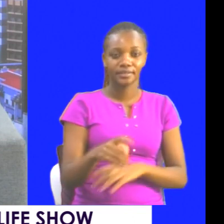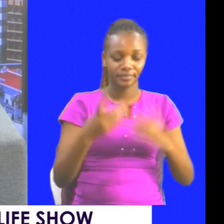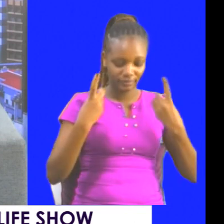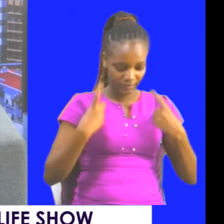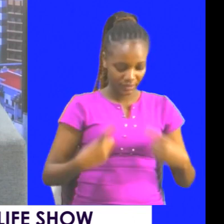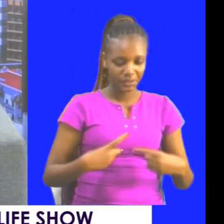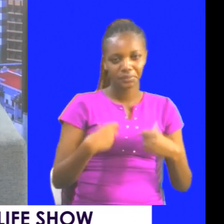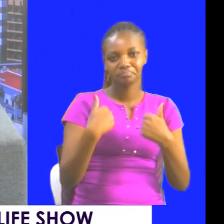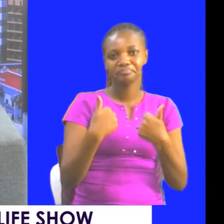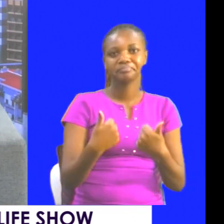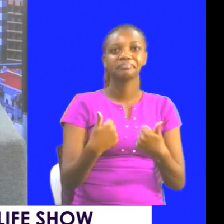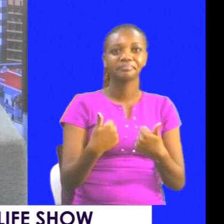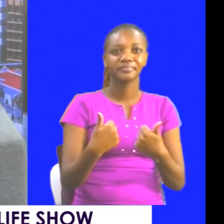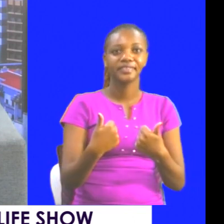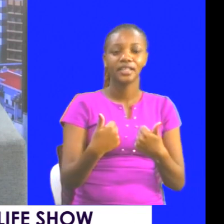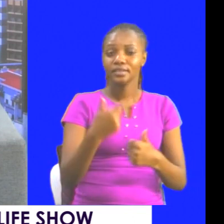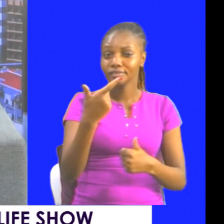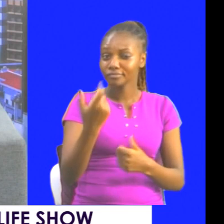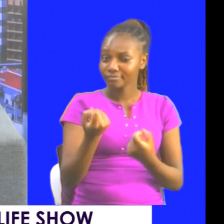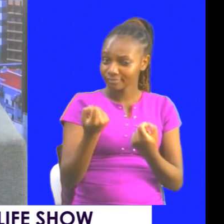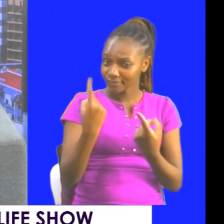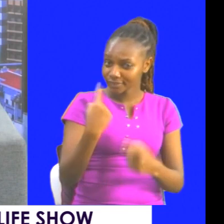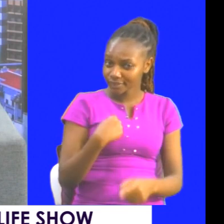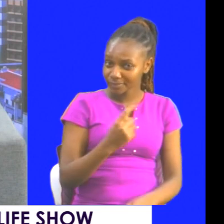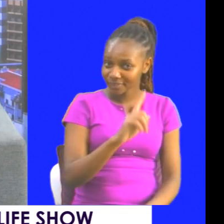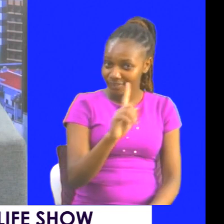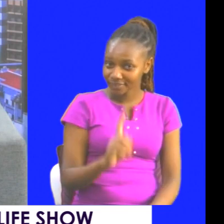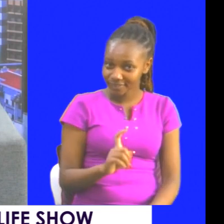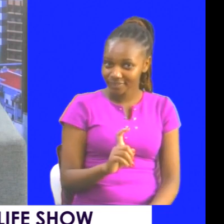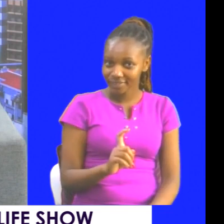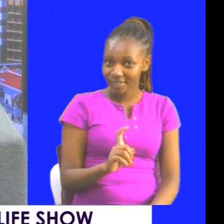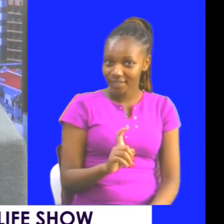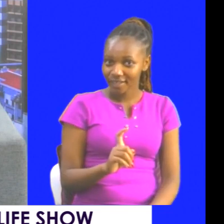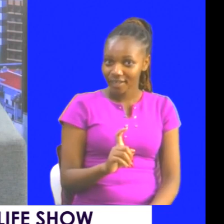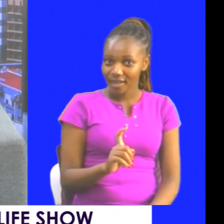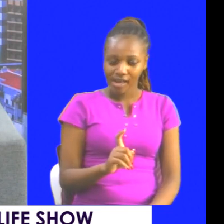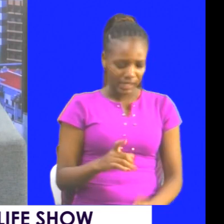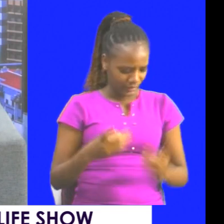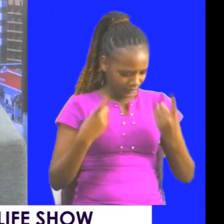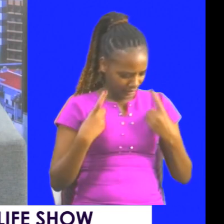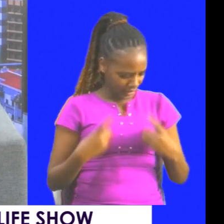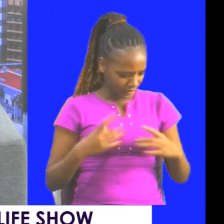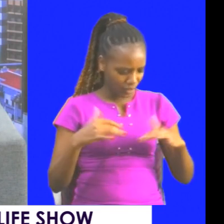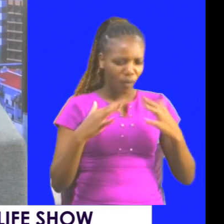dressed. Did someone hear what I said? How does dressing come